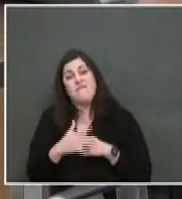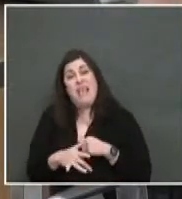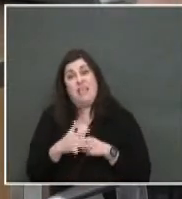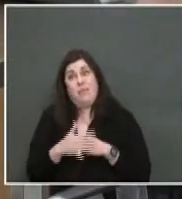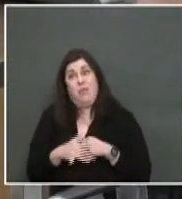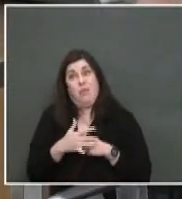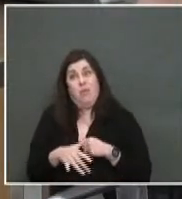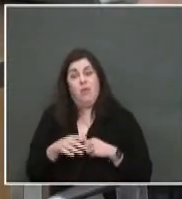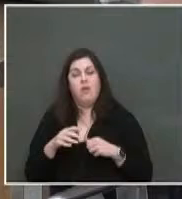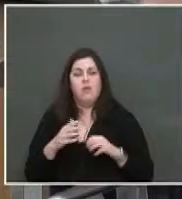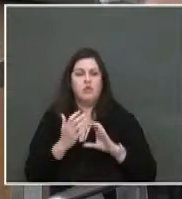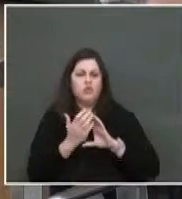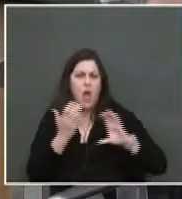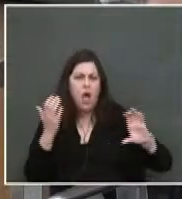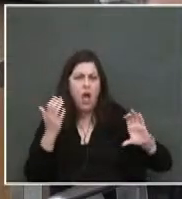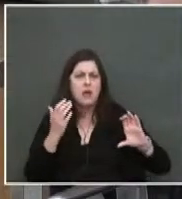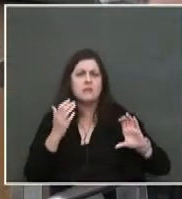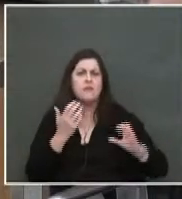the